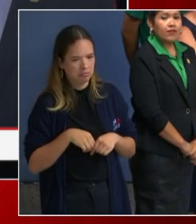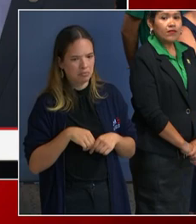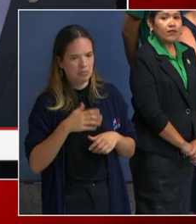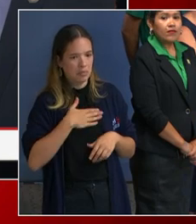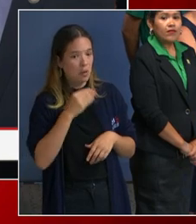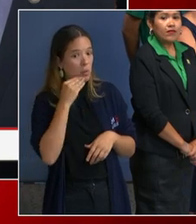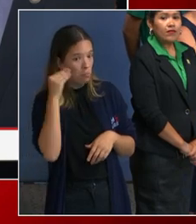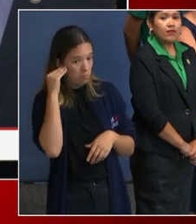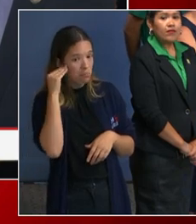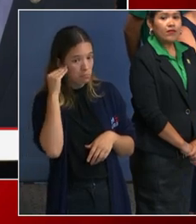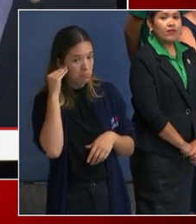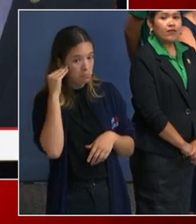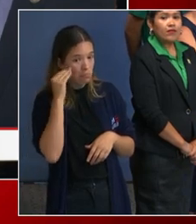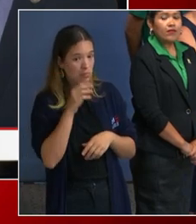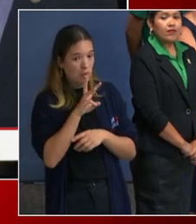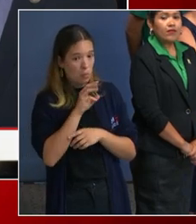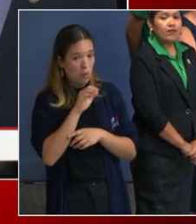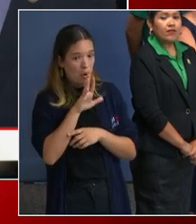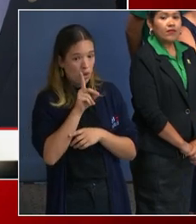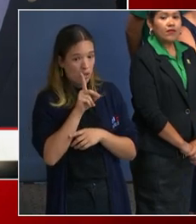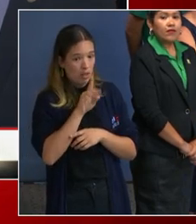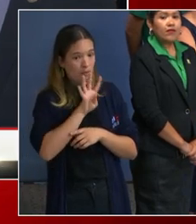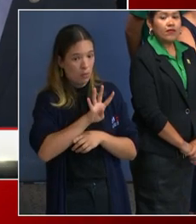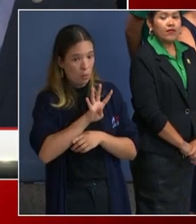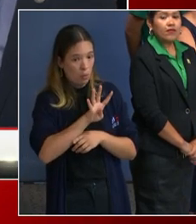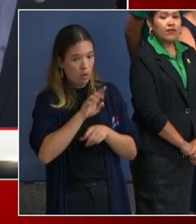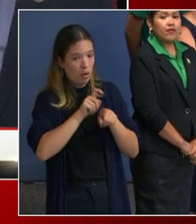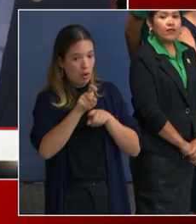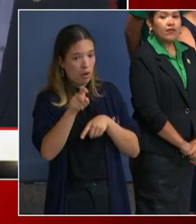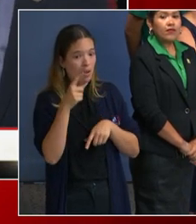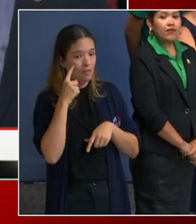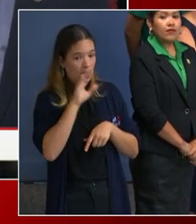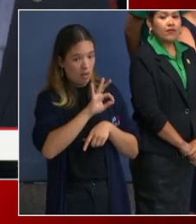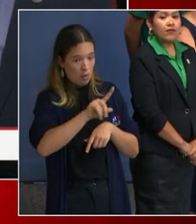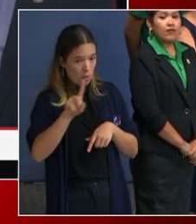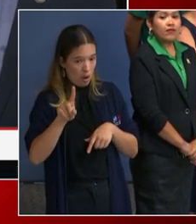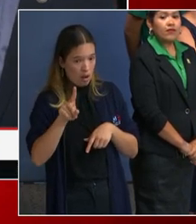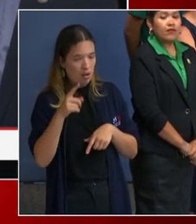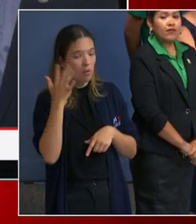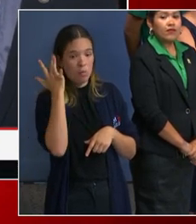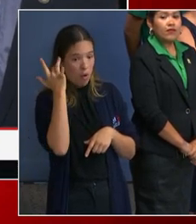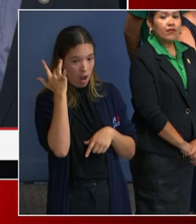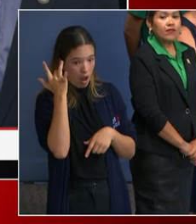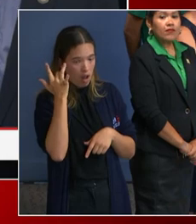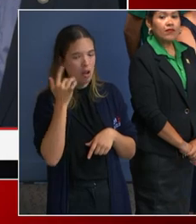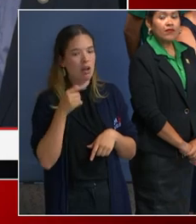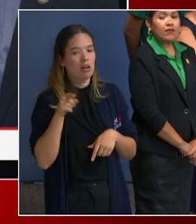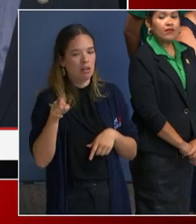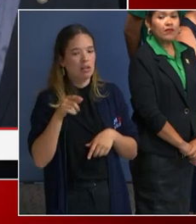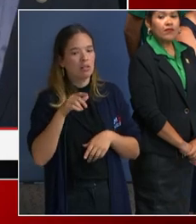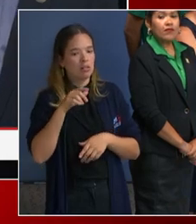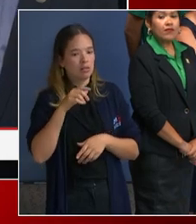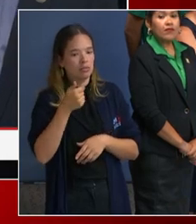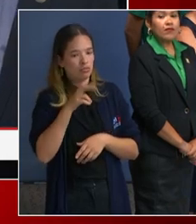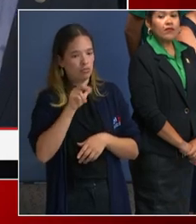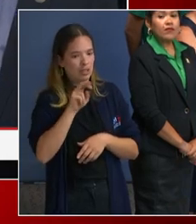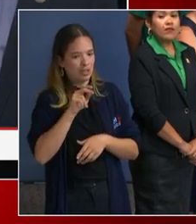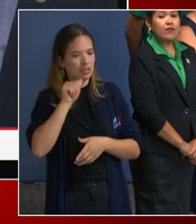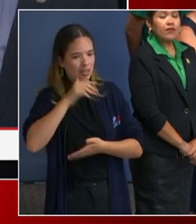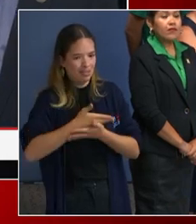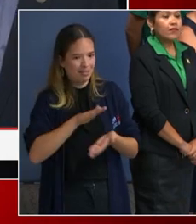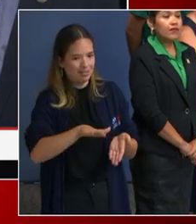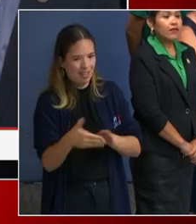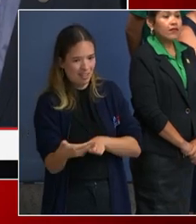4, made a call for 911 because my granddaughter was basically dead. 911 responded in